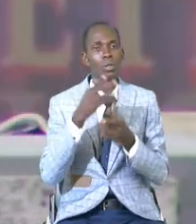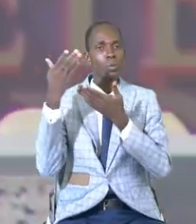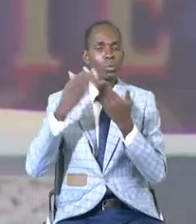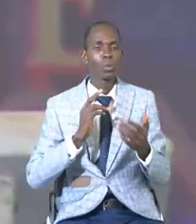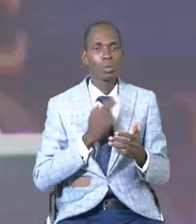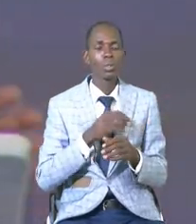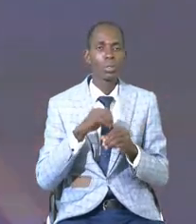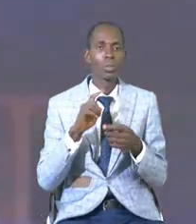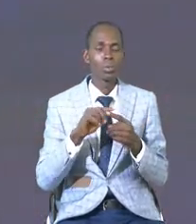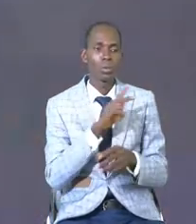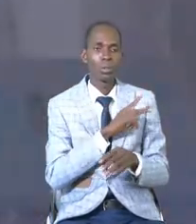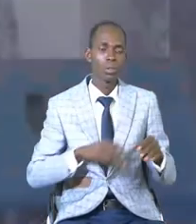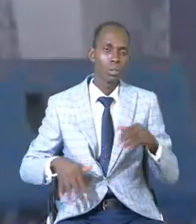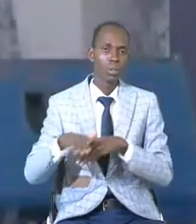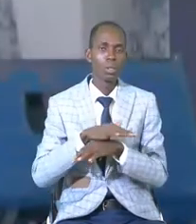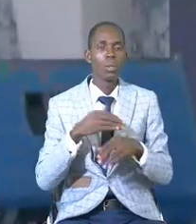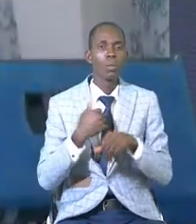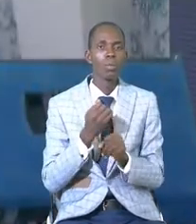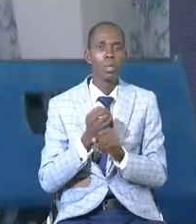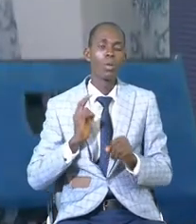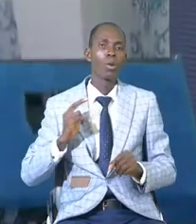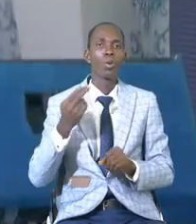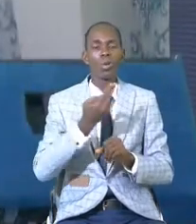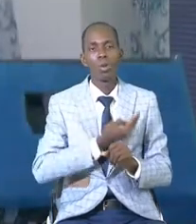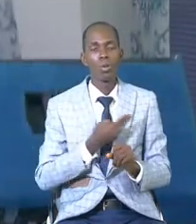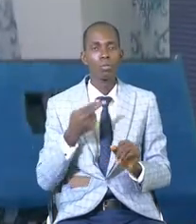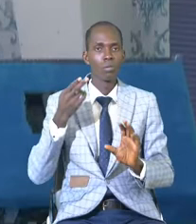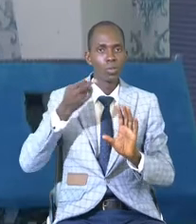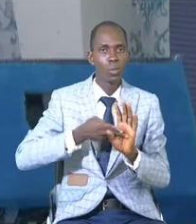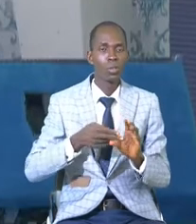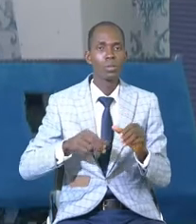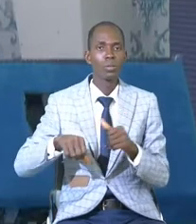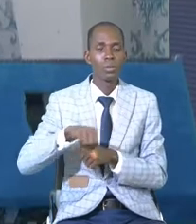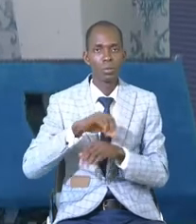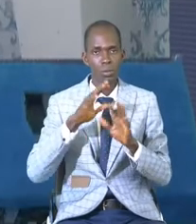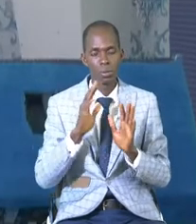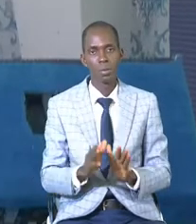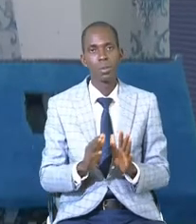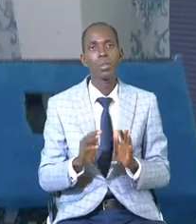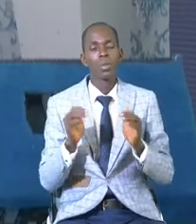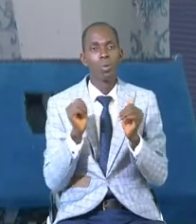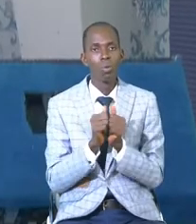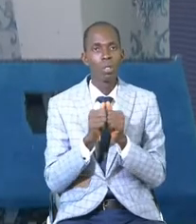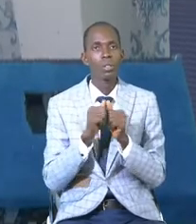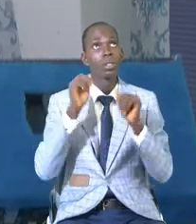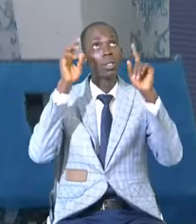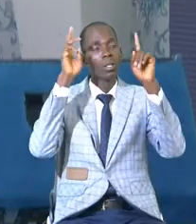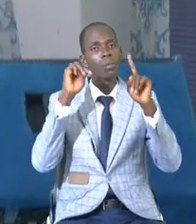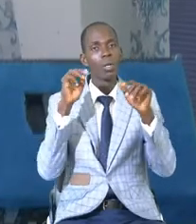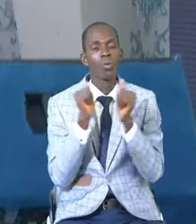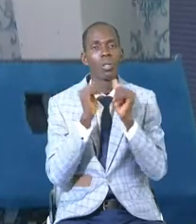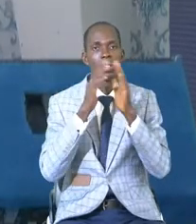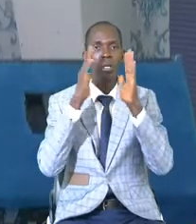us fellow citizens with the saints and of the household of God. Look at